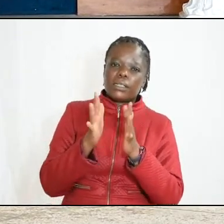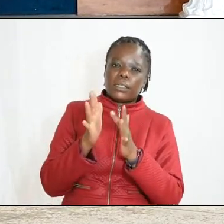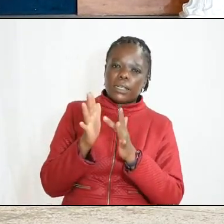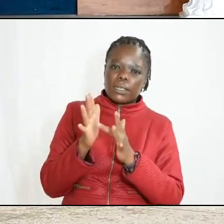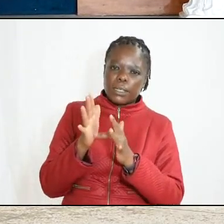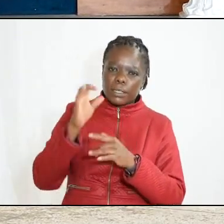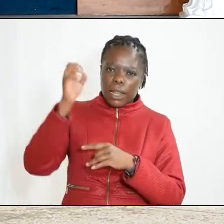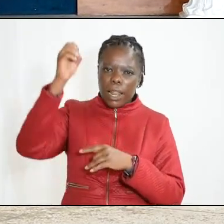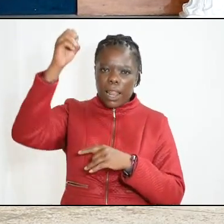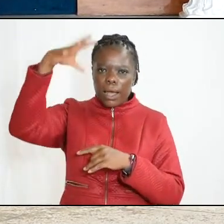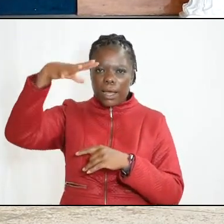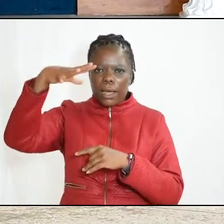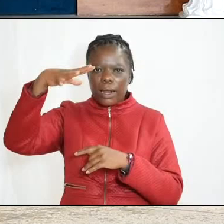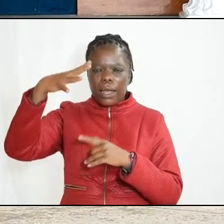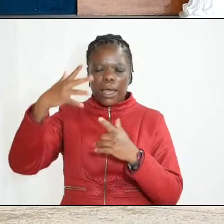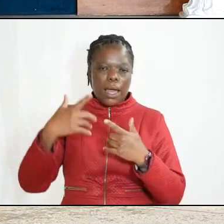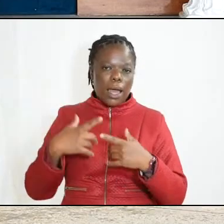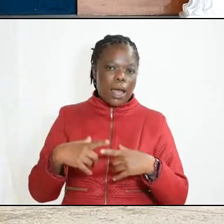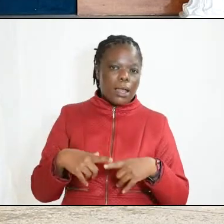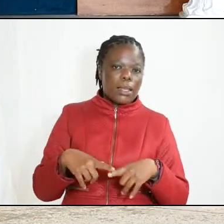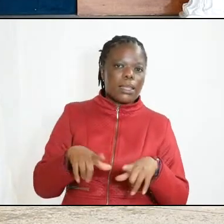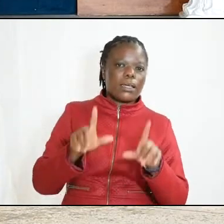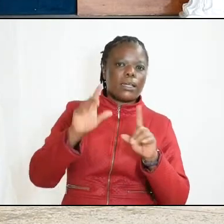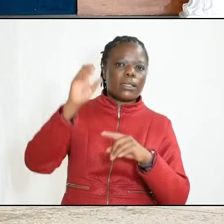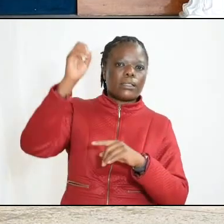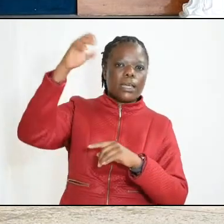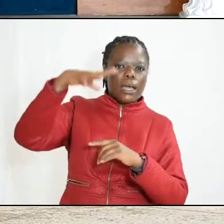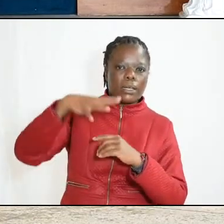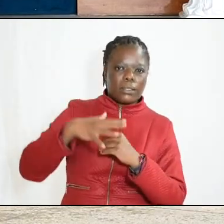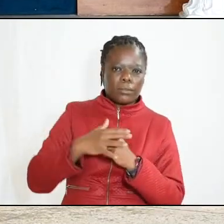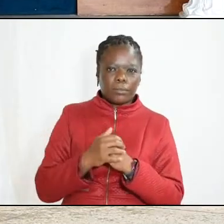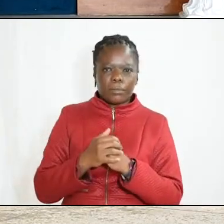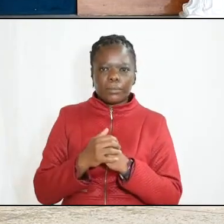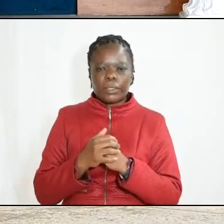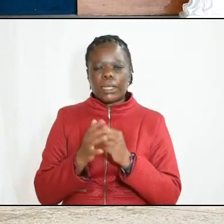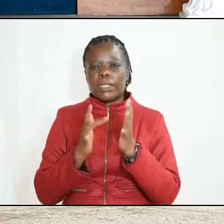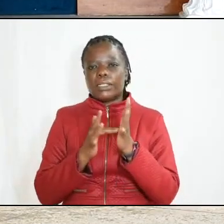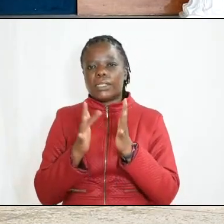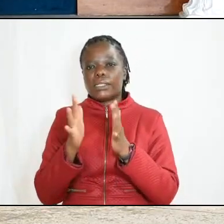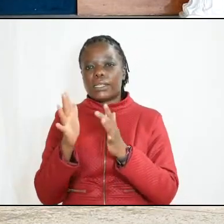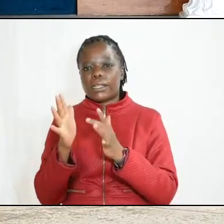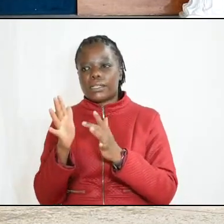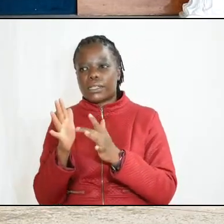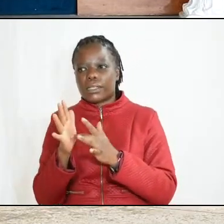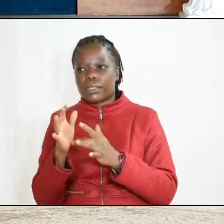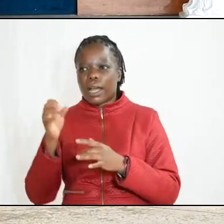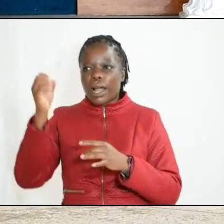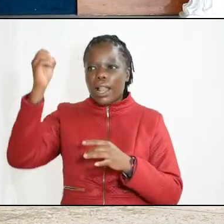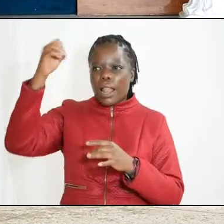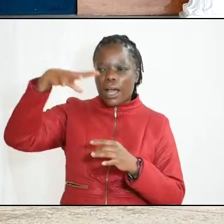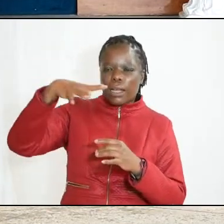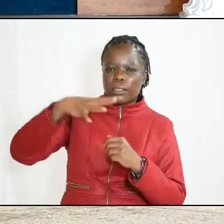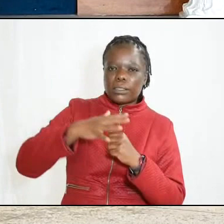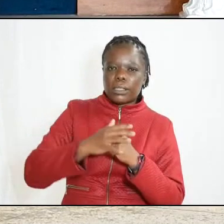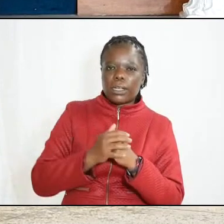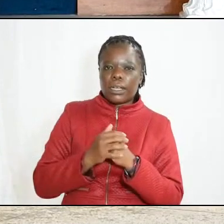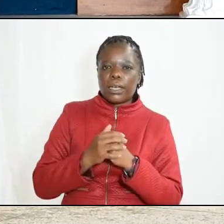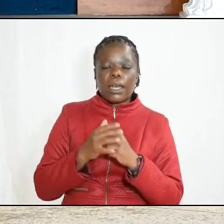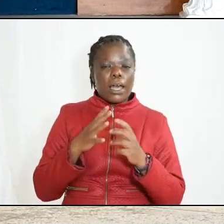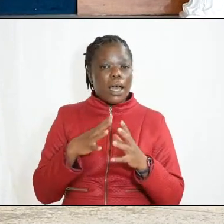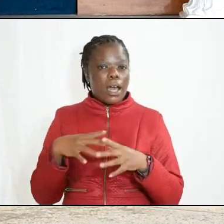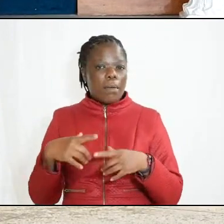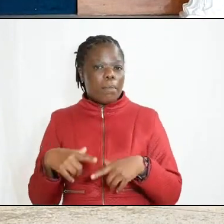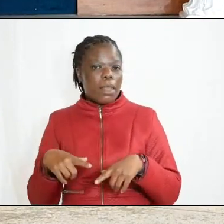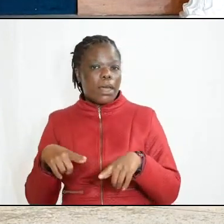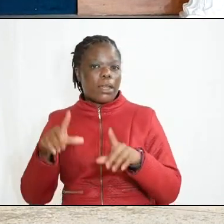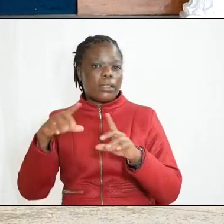light, I'm gonna let him shine. Jesus is the light, I'm gonna let